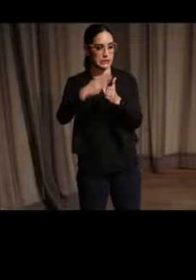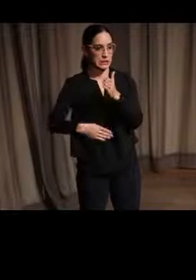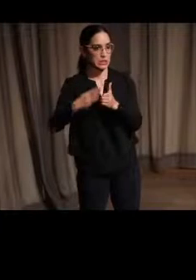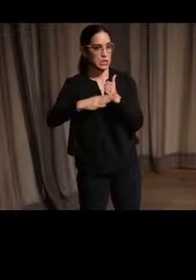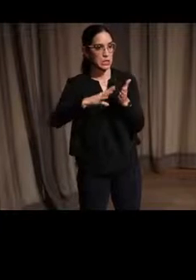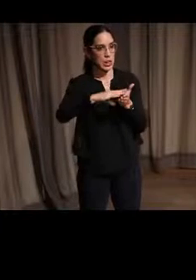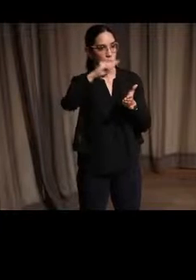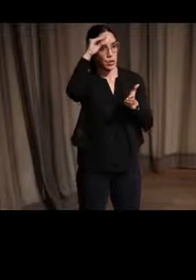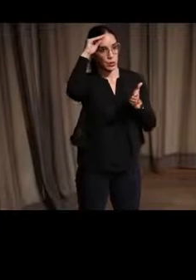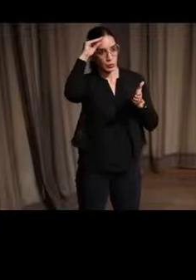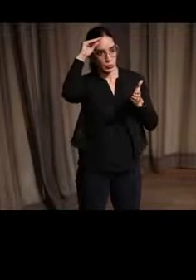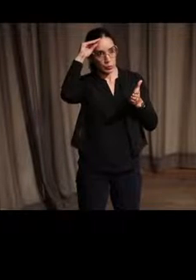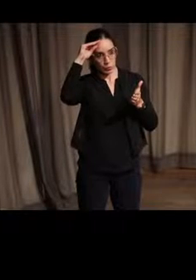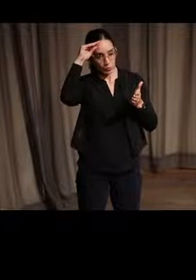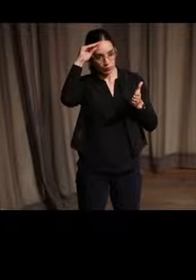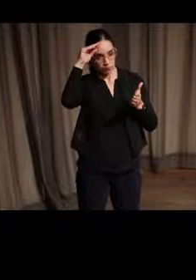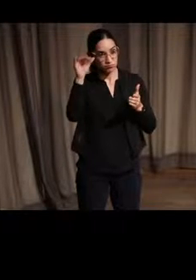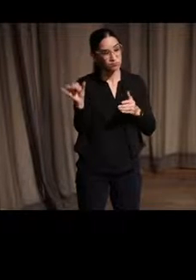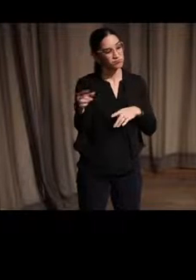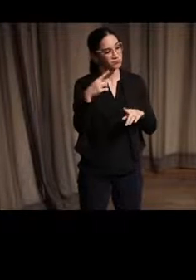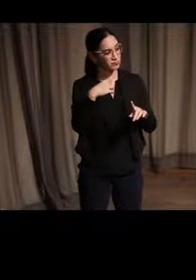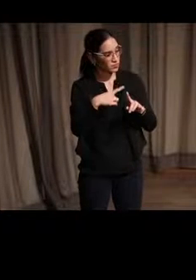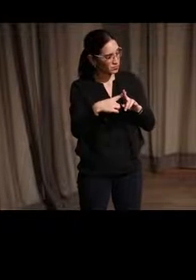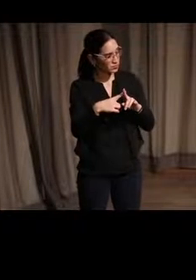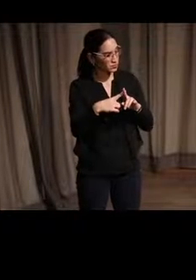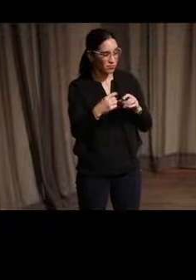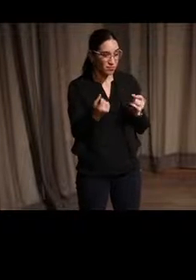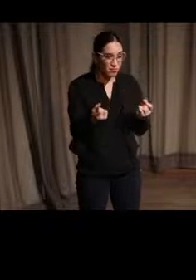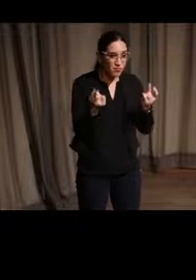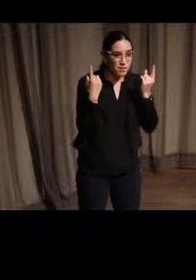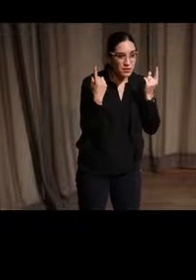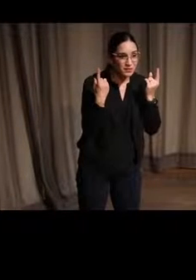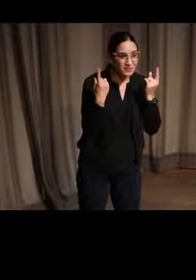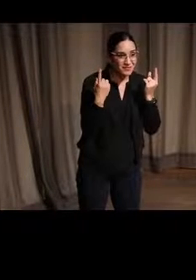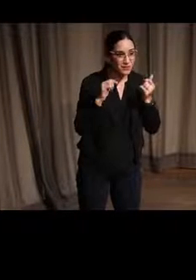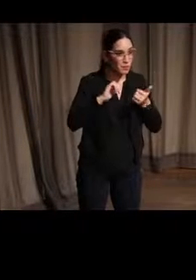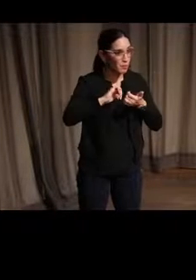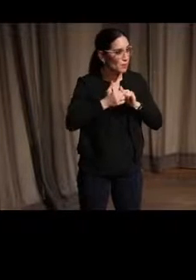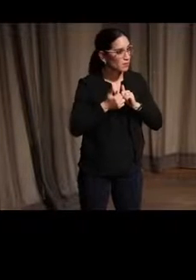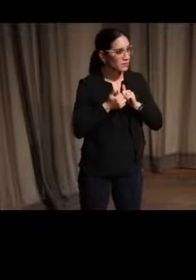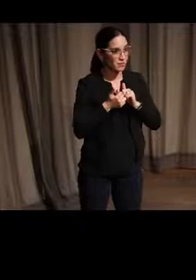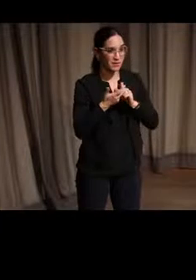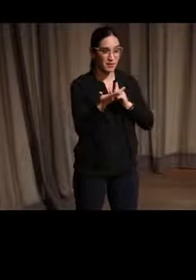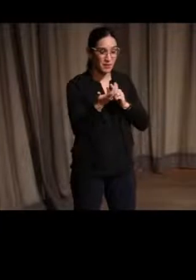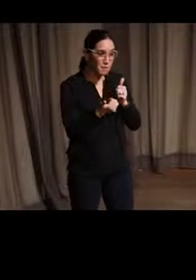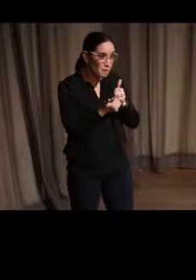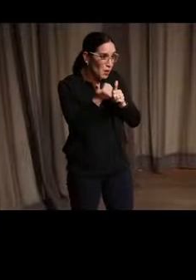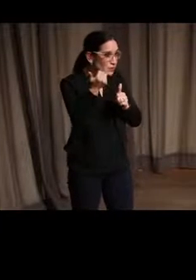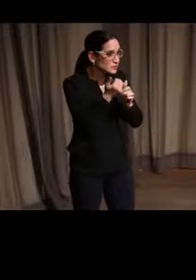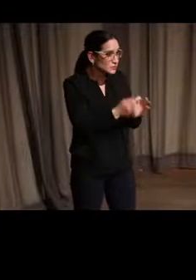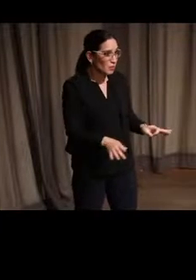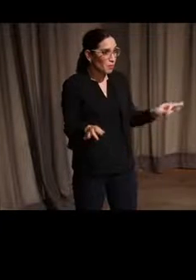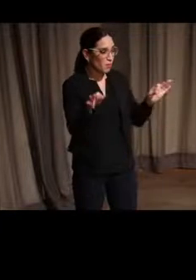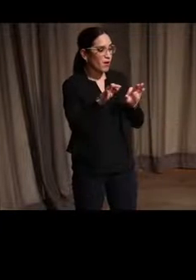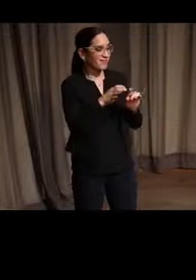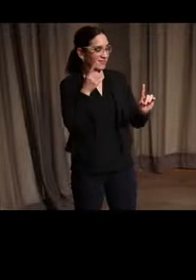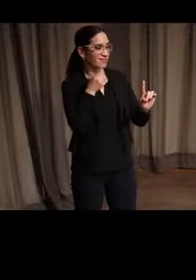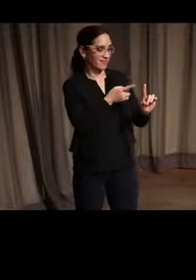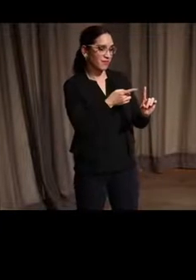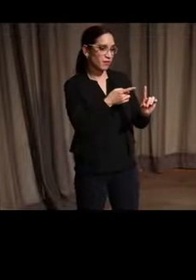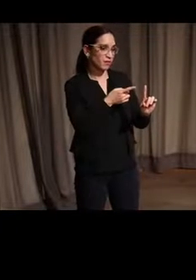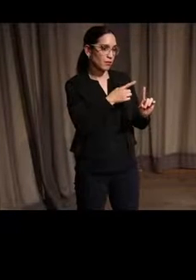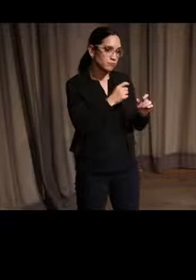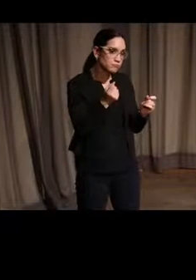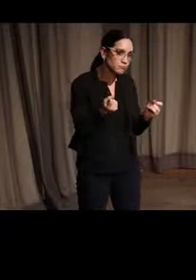never stop empathizing. And I think that that was really my main purpose for wanting to have this conversation with you today, because I think